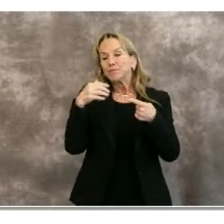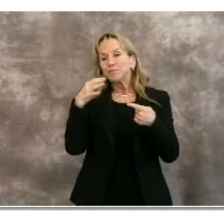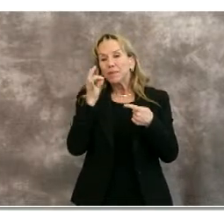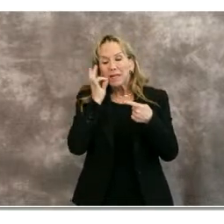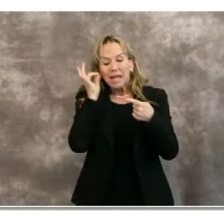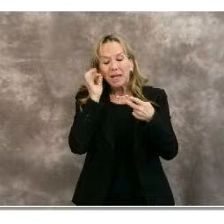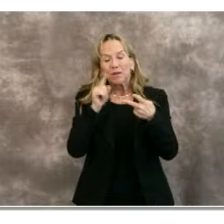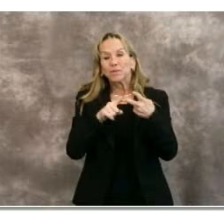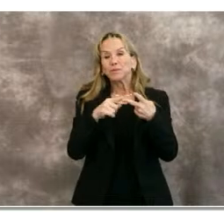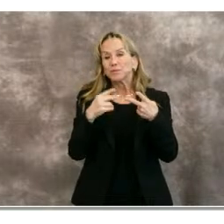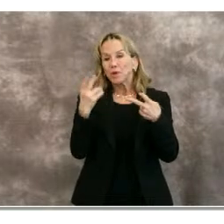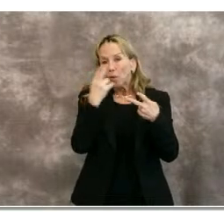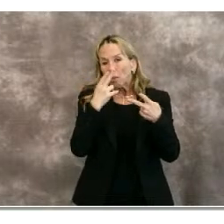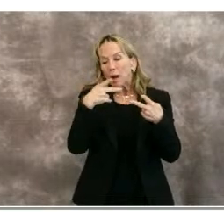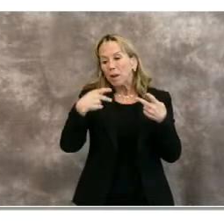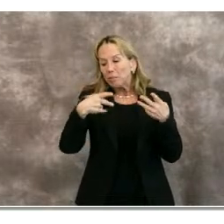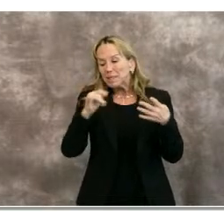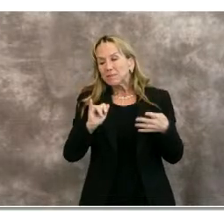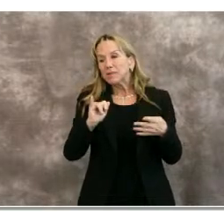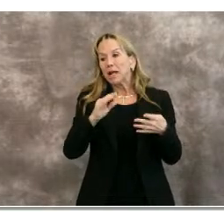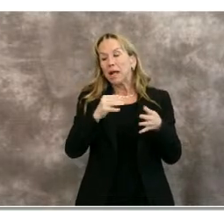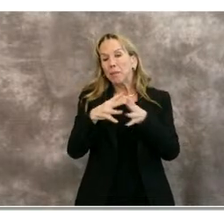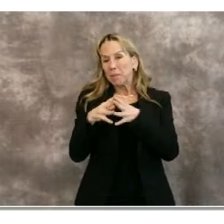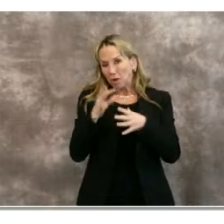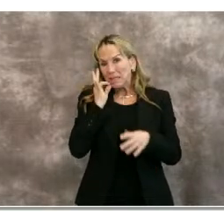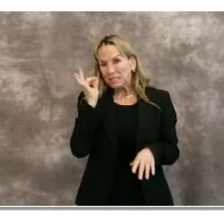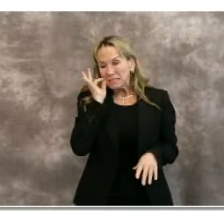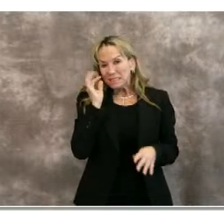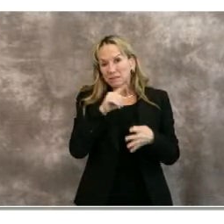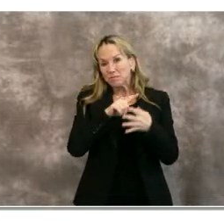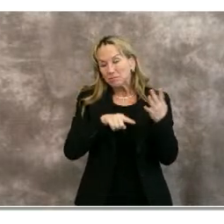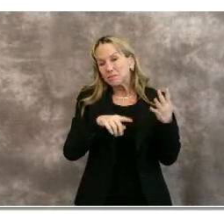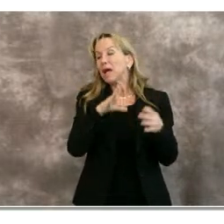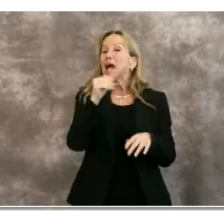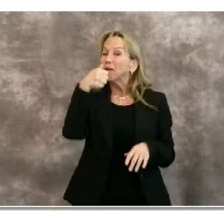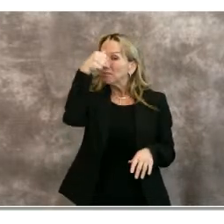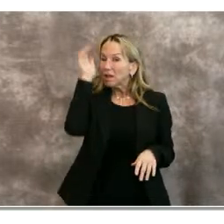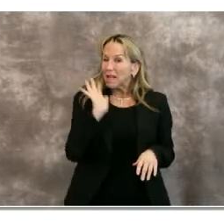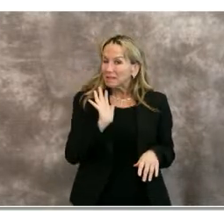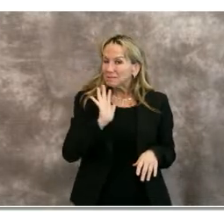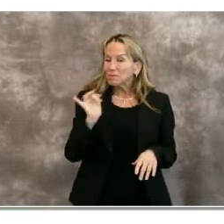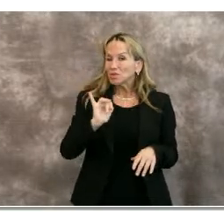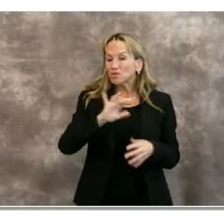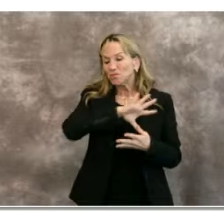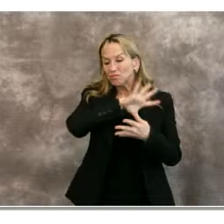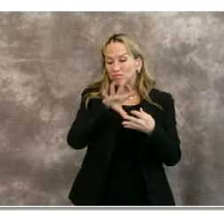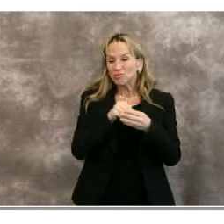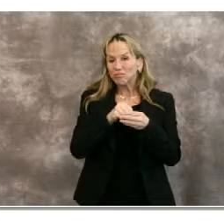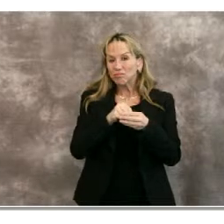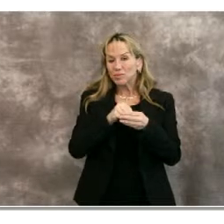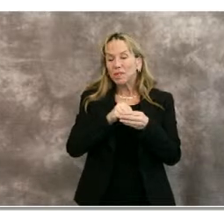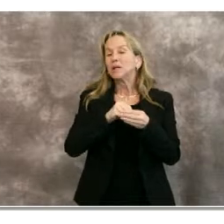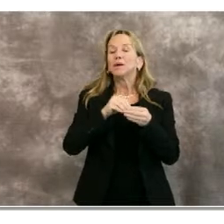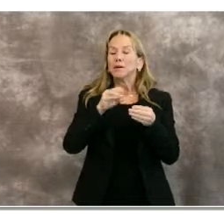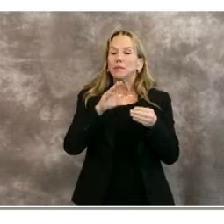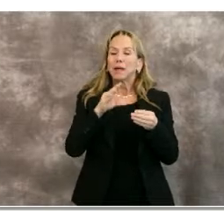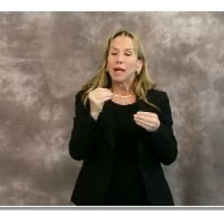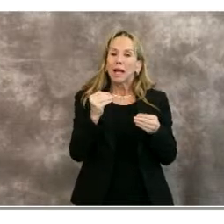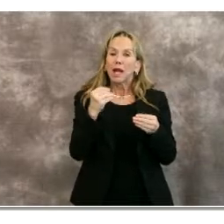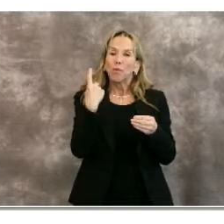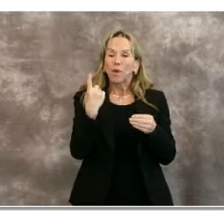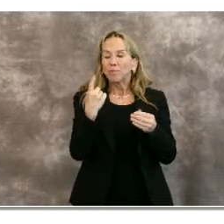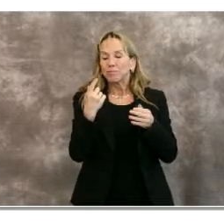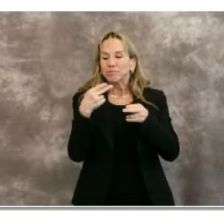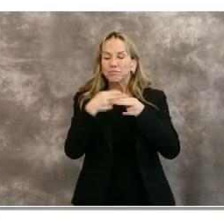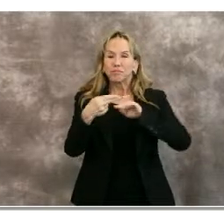Pacific Islanders, American Indian, Alaska Natives, and one individual of